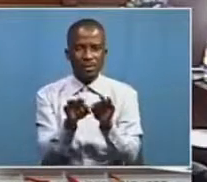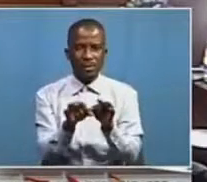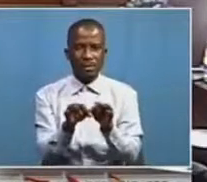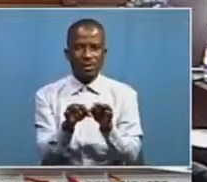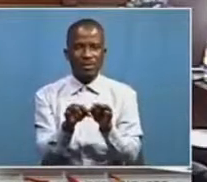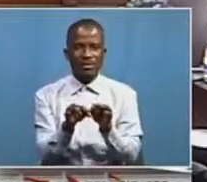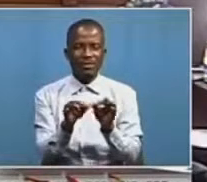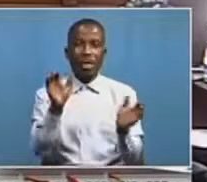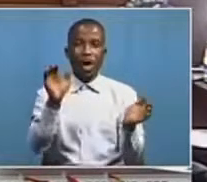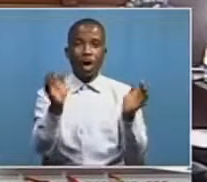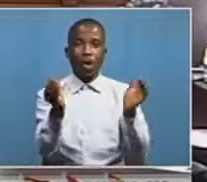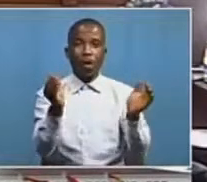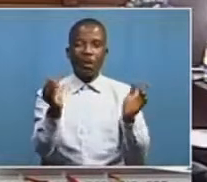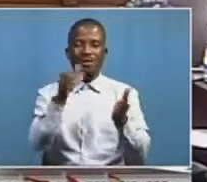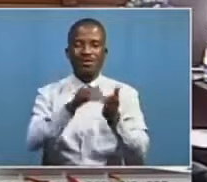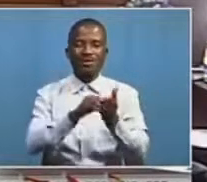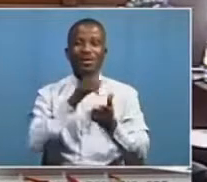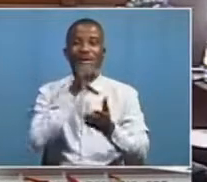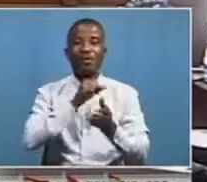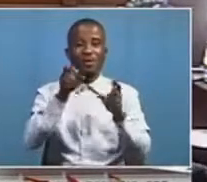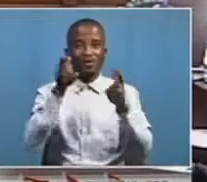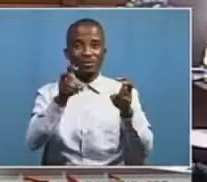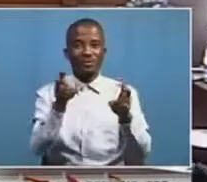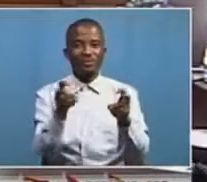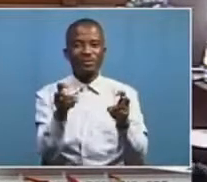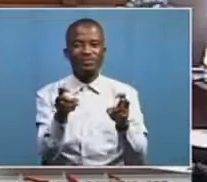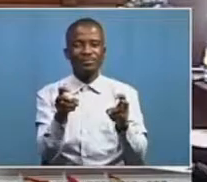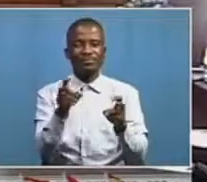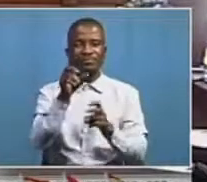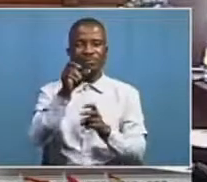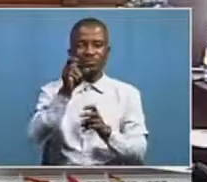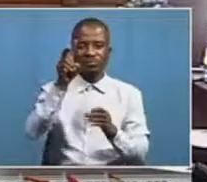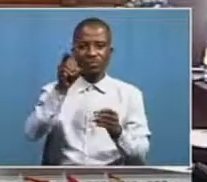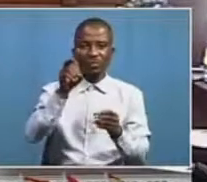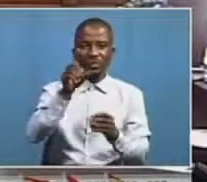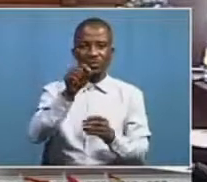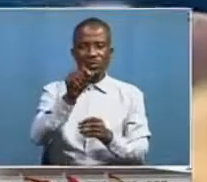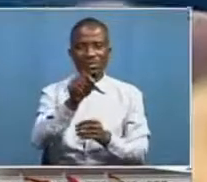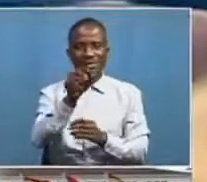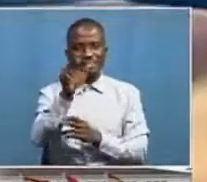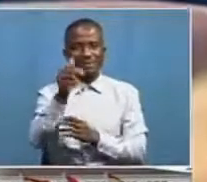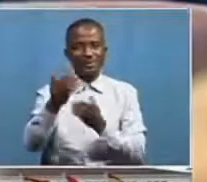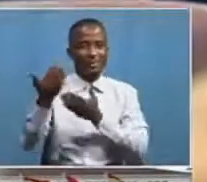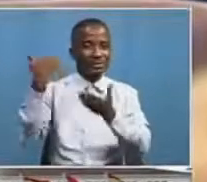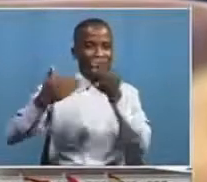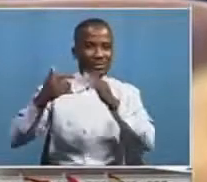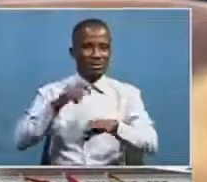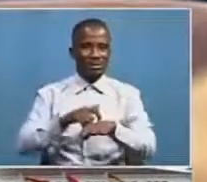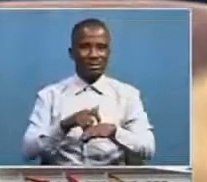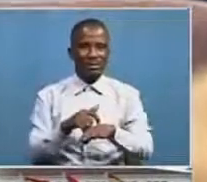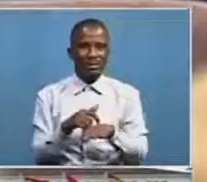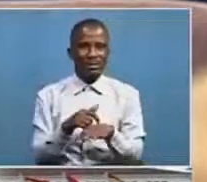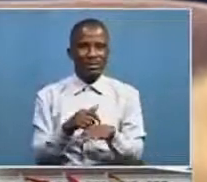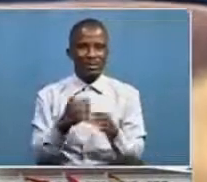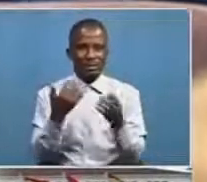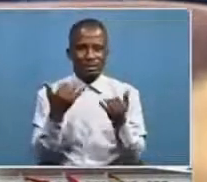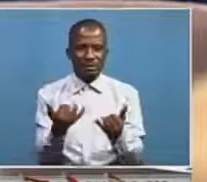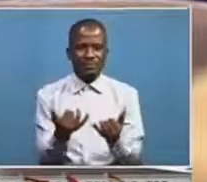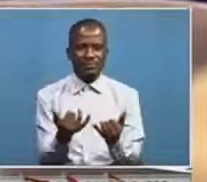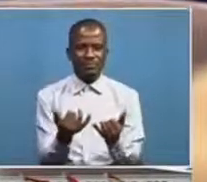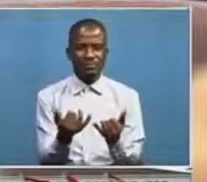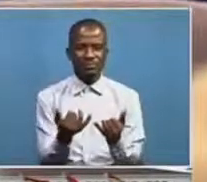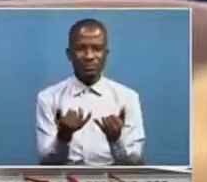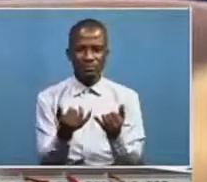vs. Hydrafoam Estates Ghana Limited 2013-2014 to Supreme Court of Ghana Law Report